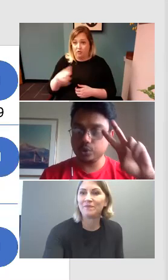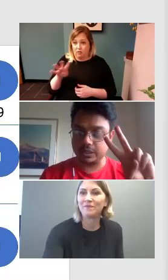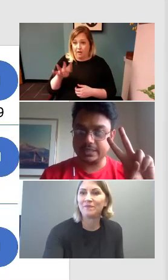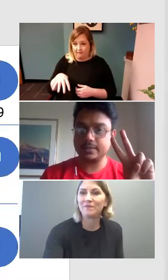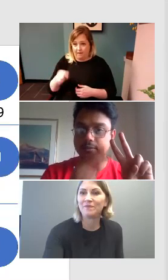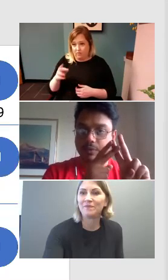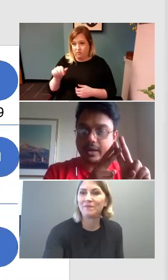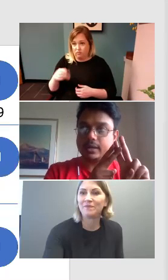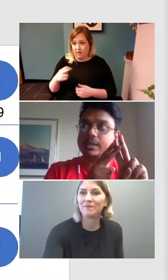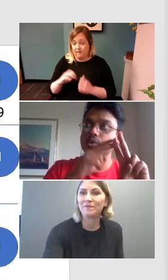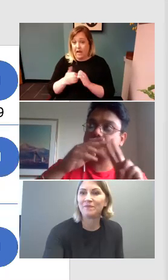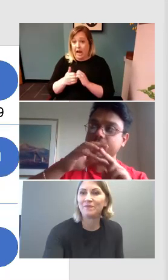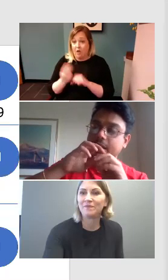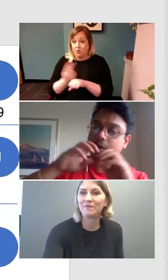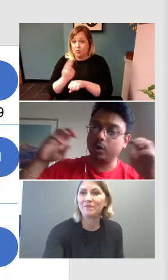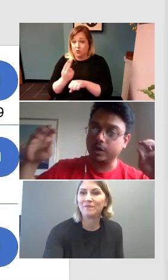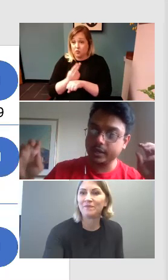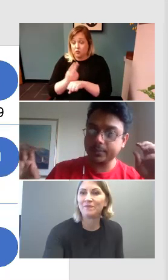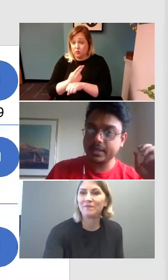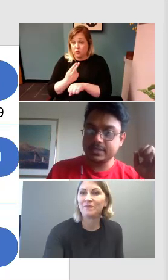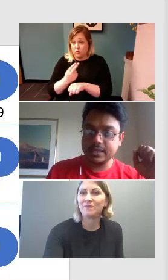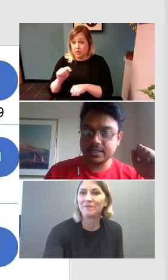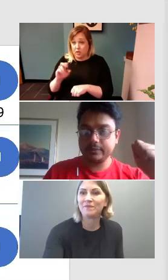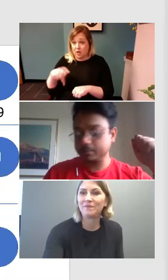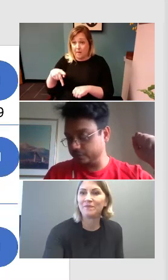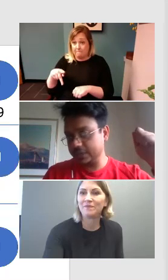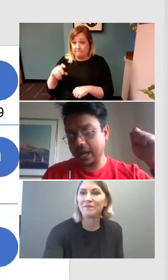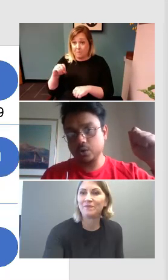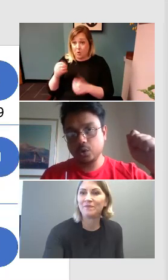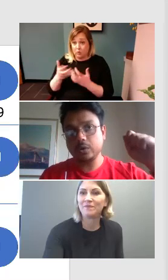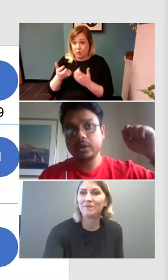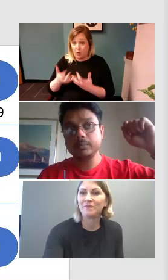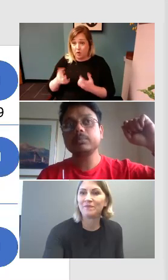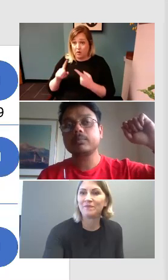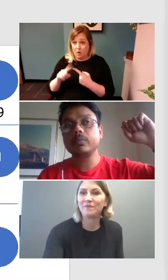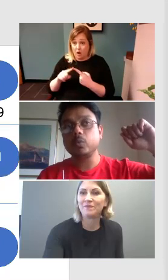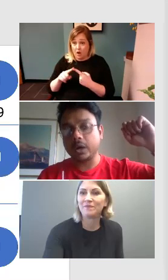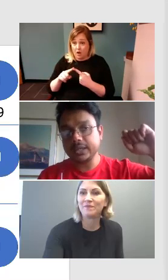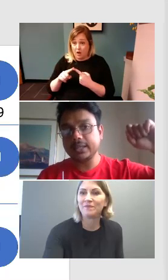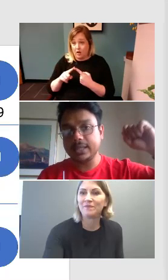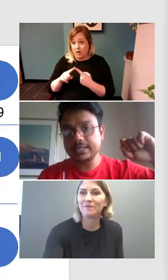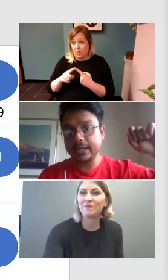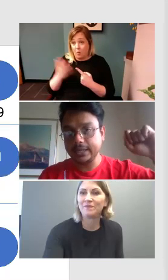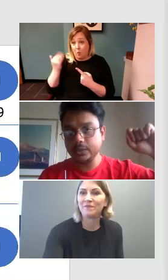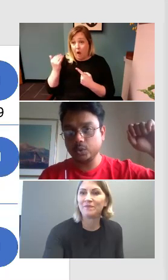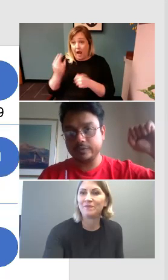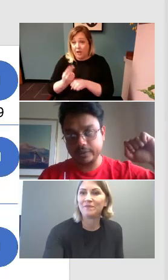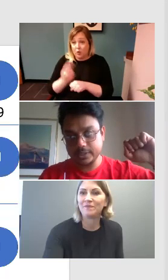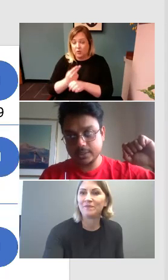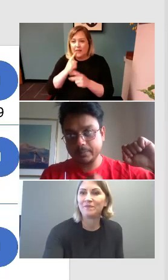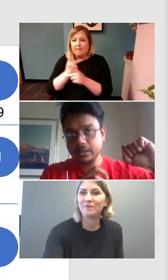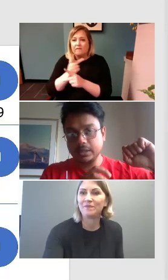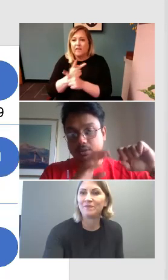to do two things. One is to figure out an ordering such that we now know what are the things that I need